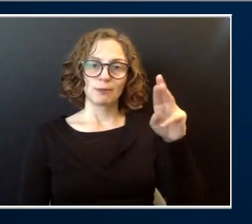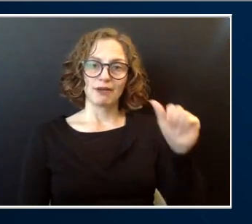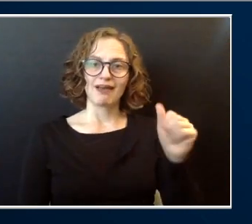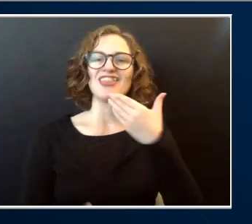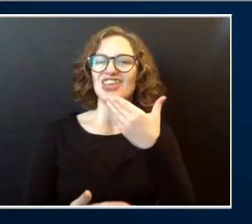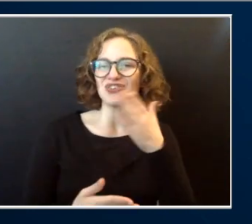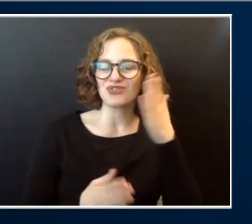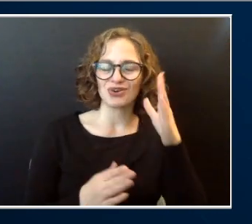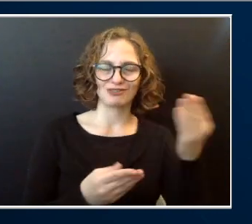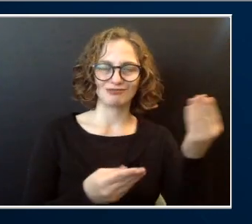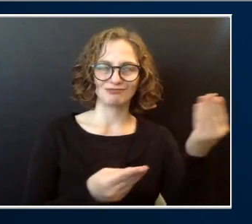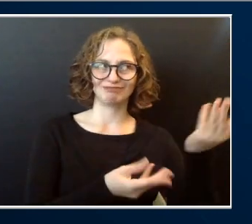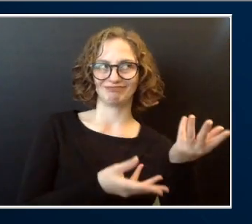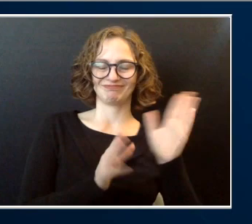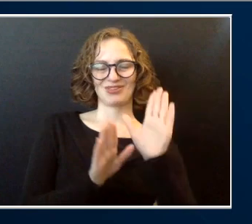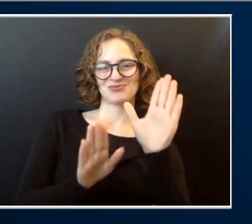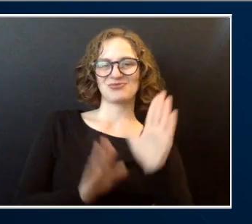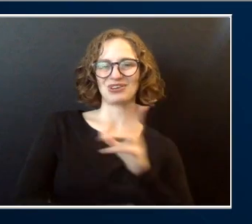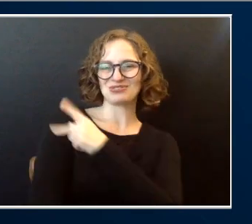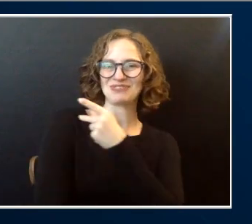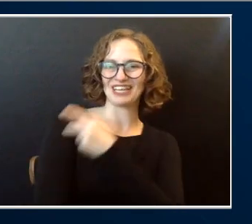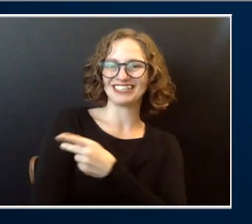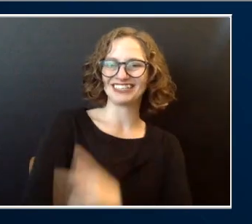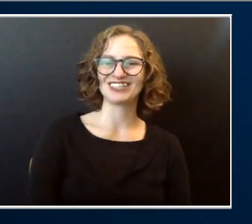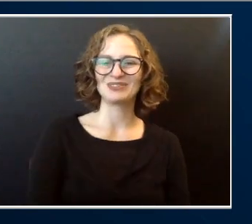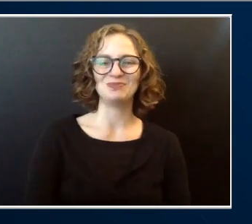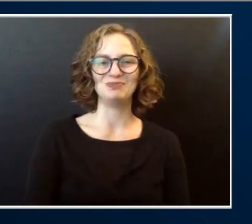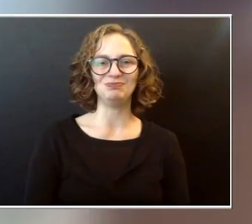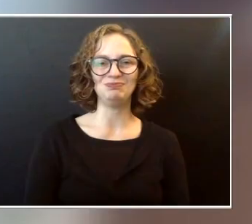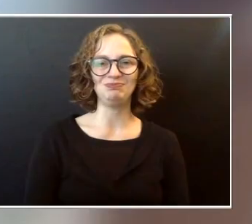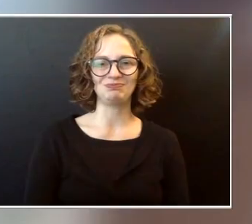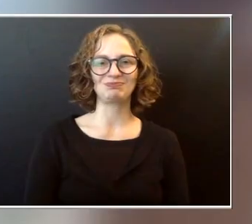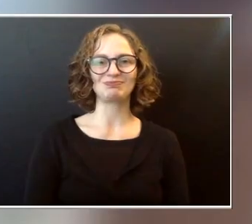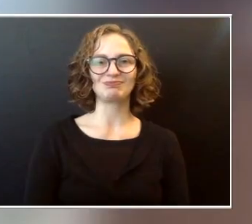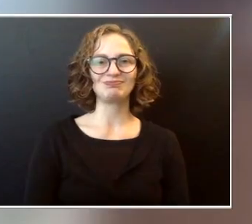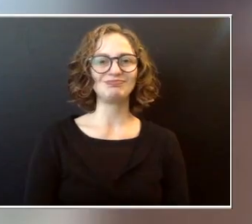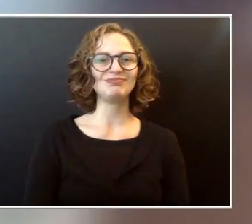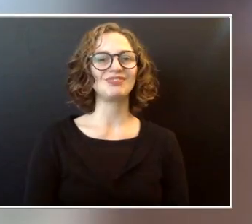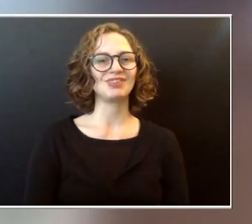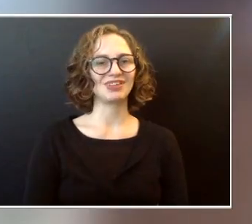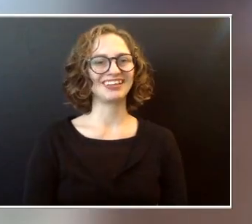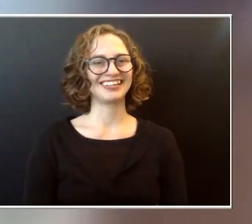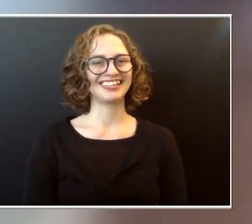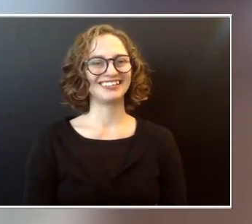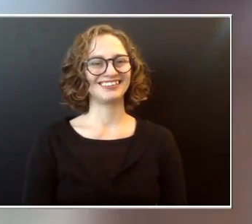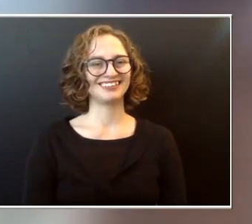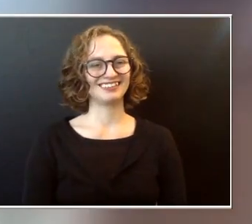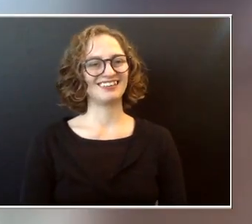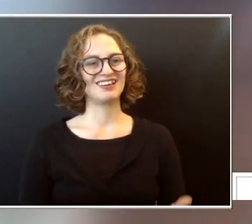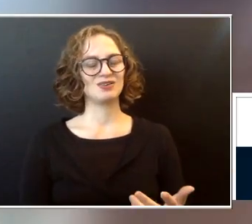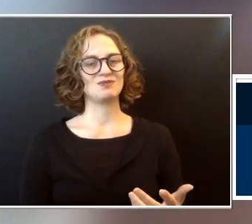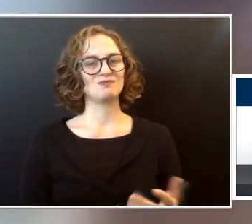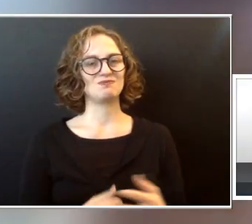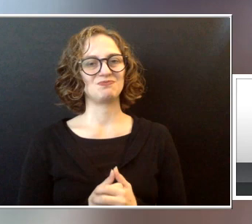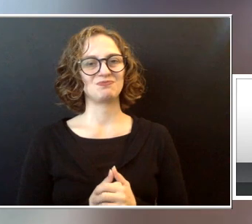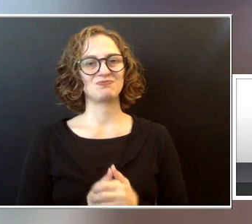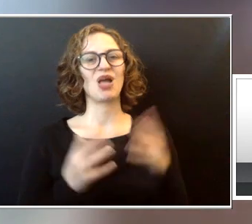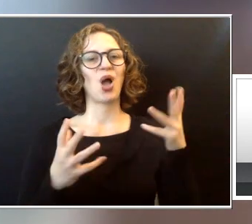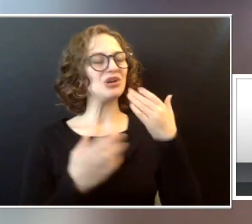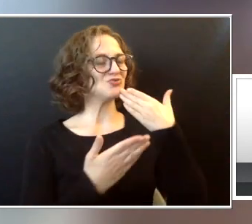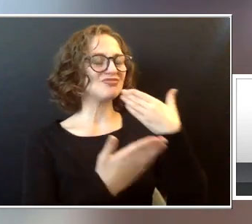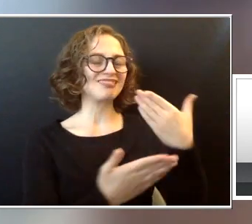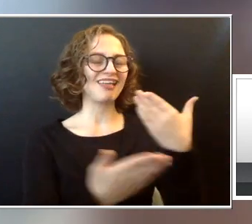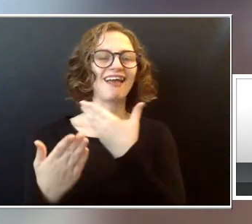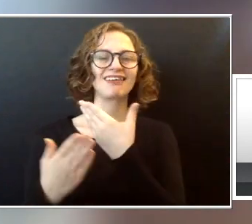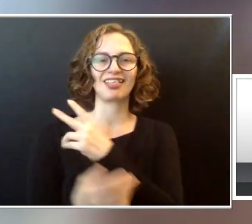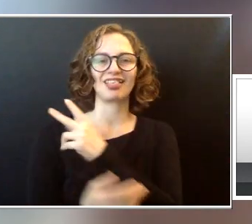wonderful doctors. Final thoughts. I was going to just thank our patient community for